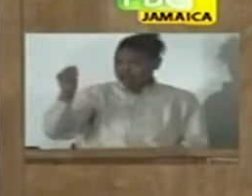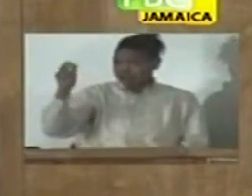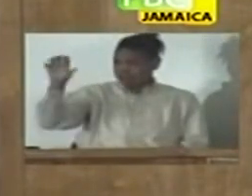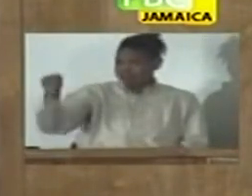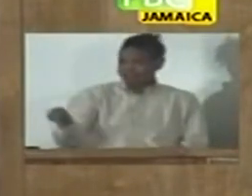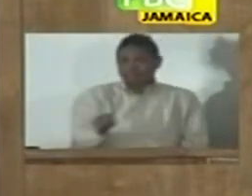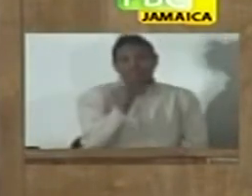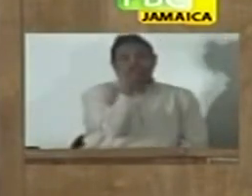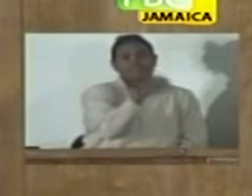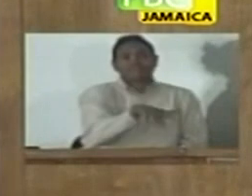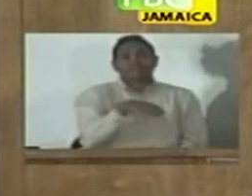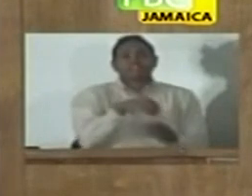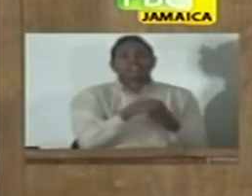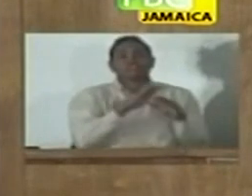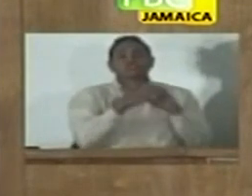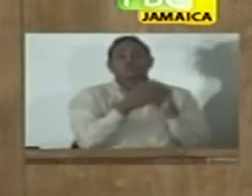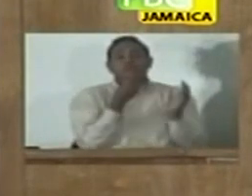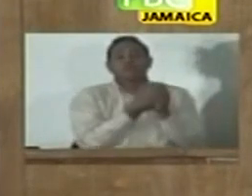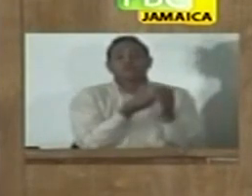of Jamaica.